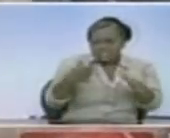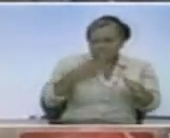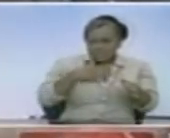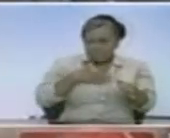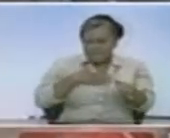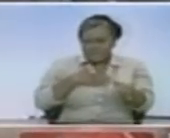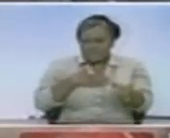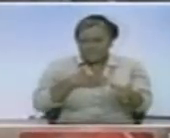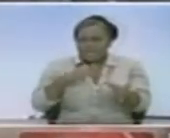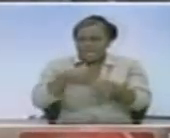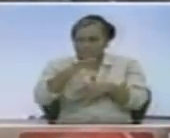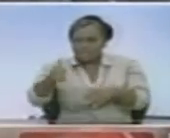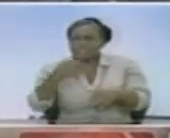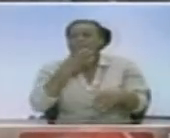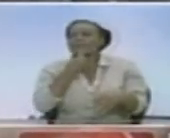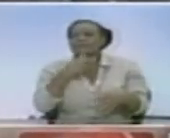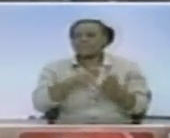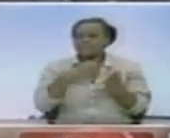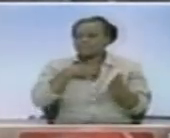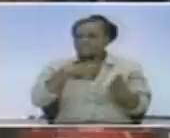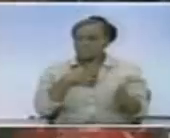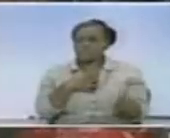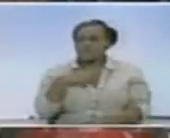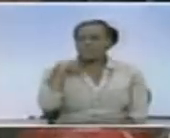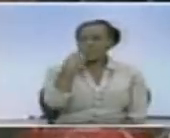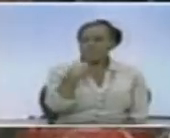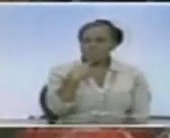Murumbi resigned, is going to be